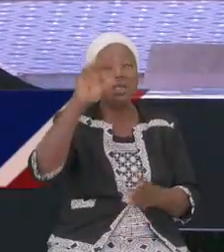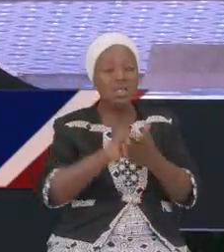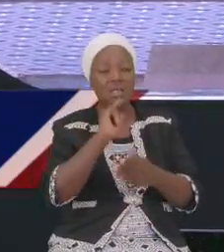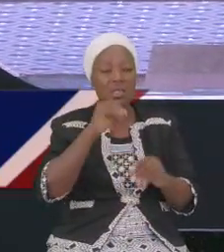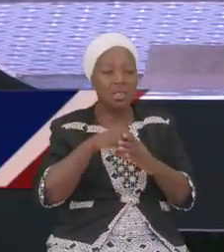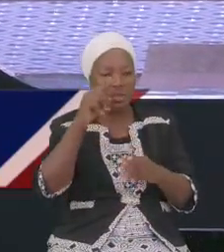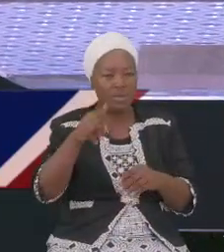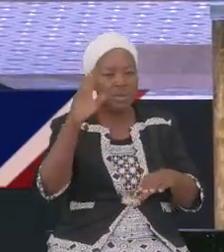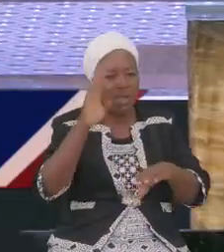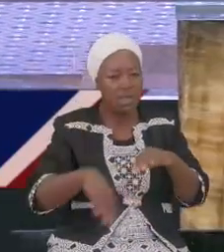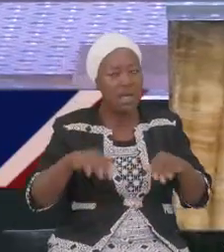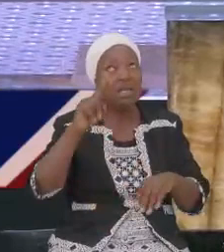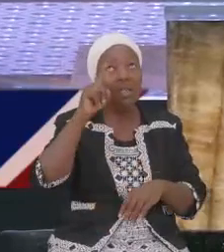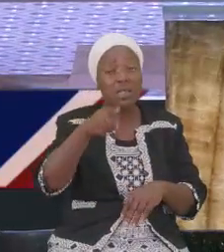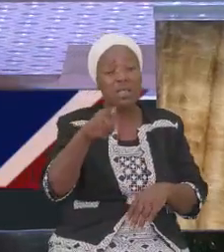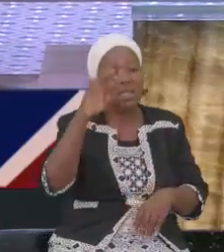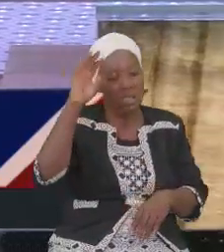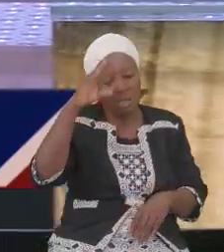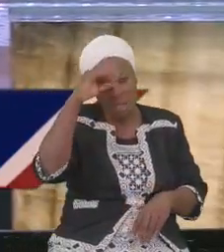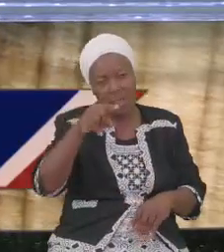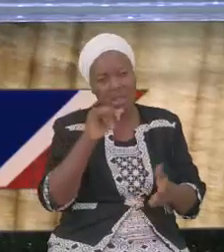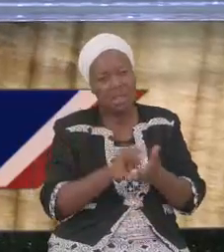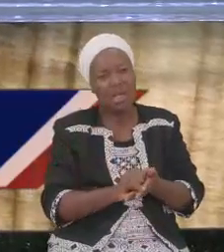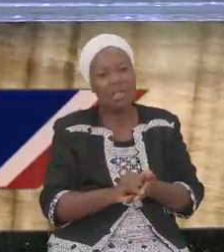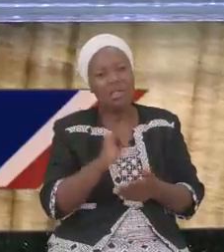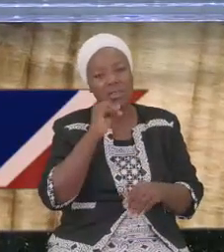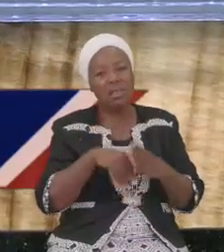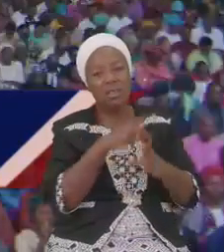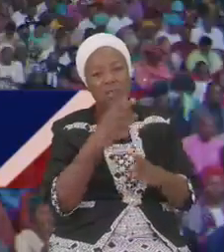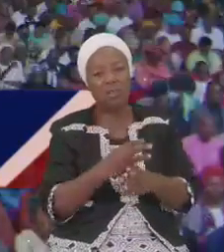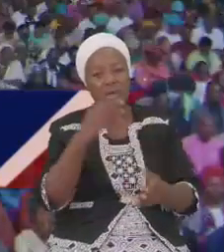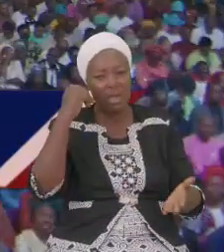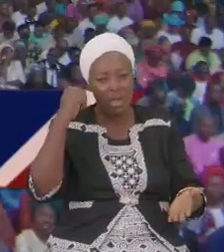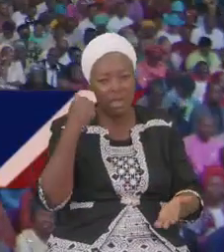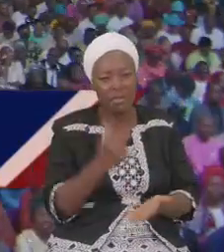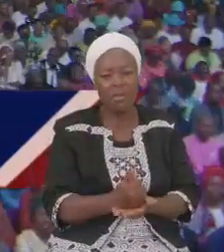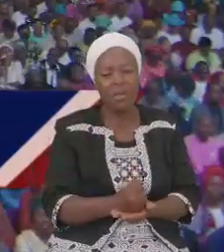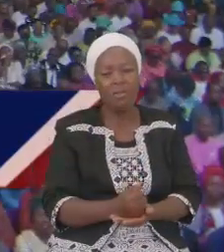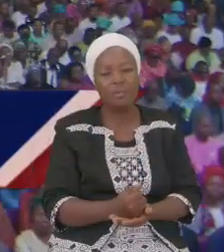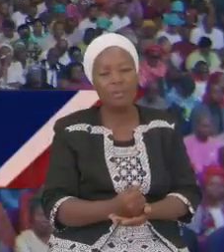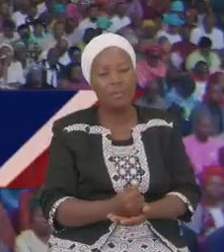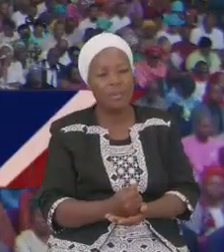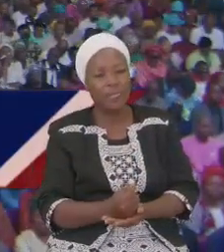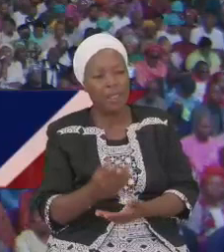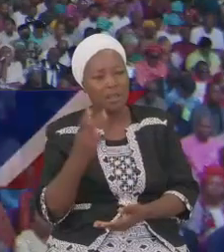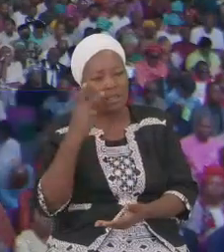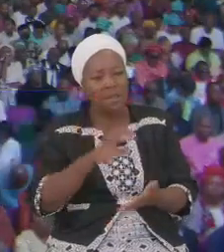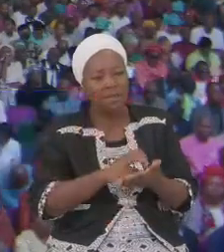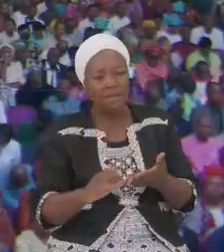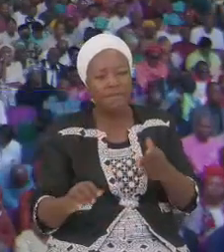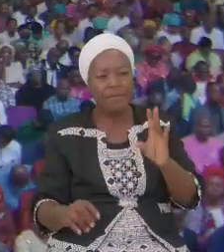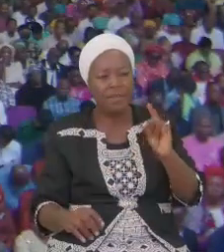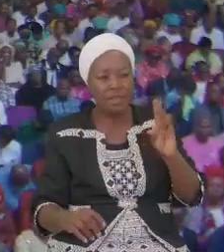he that is in the world. Amen. Look at verse 17. In verse